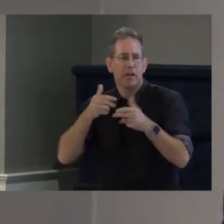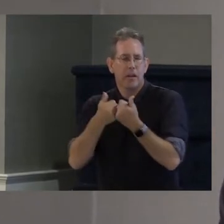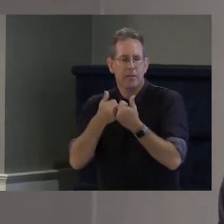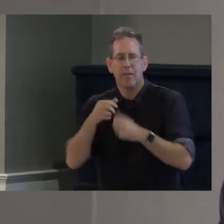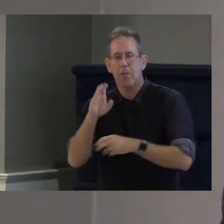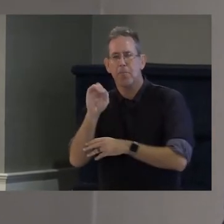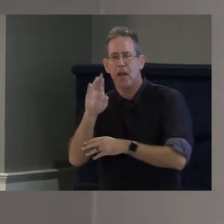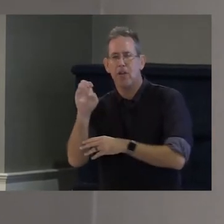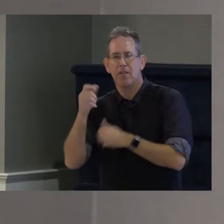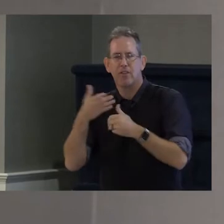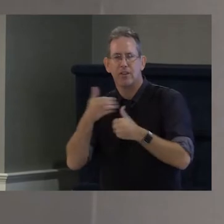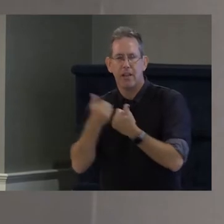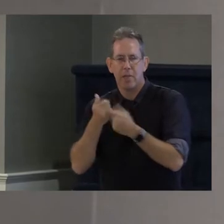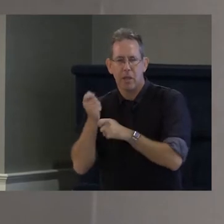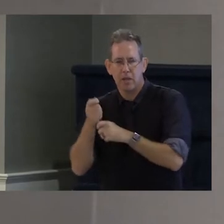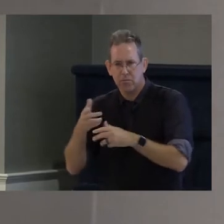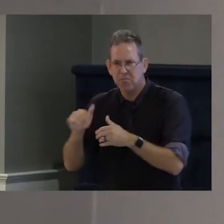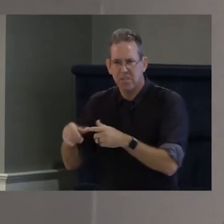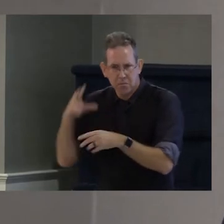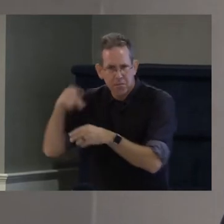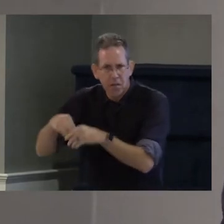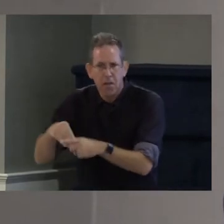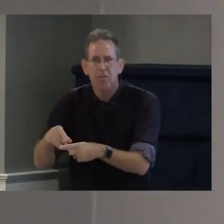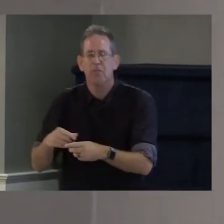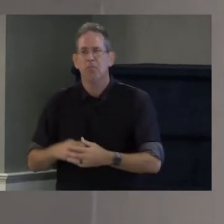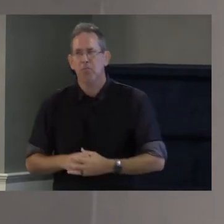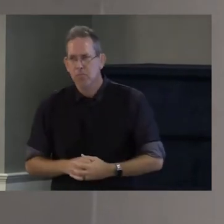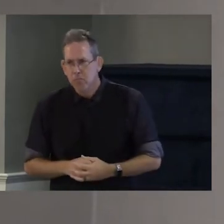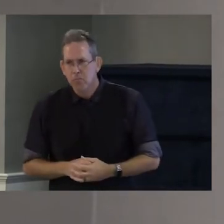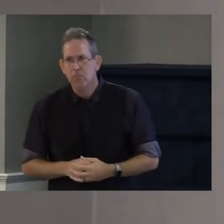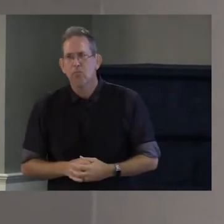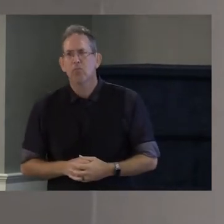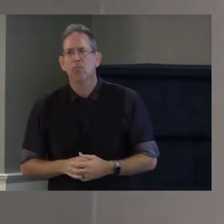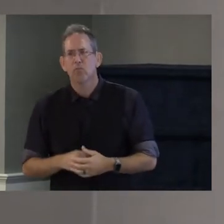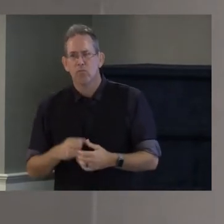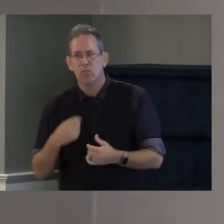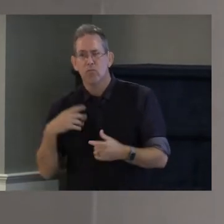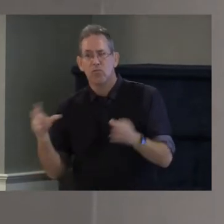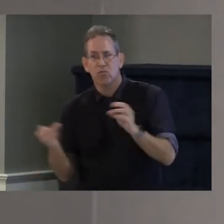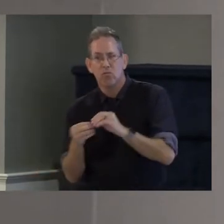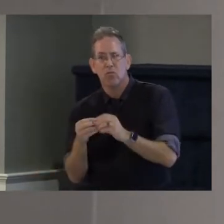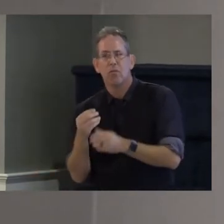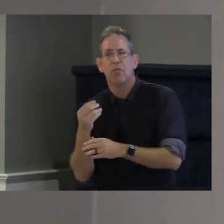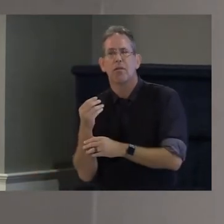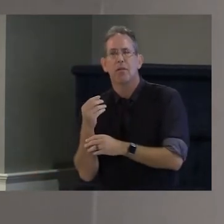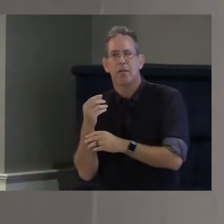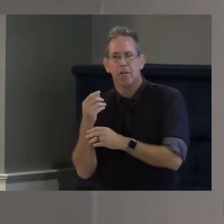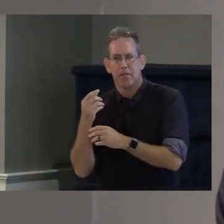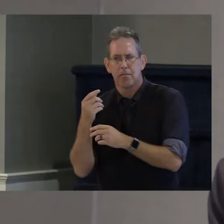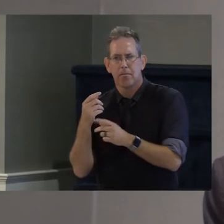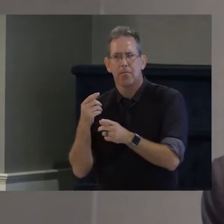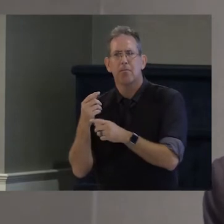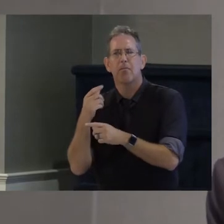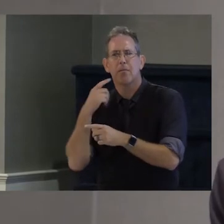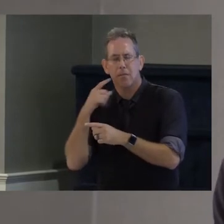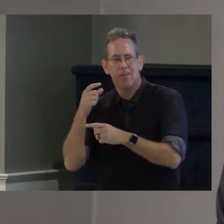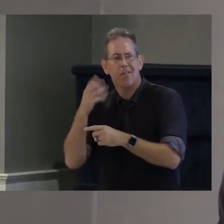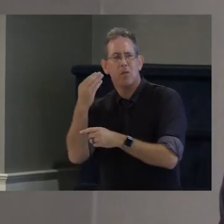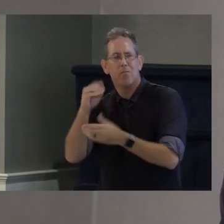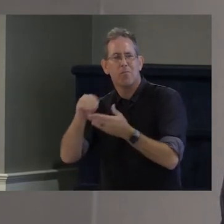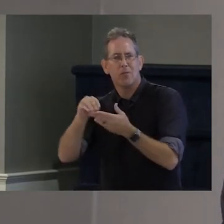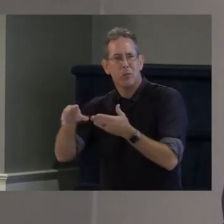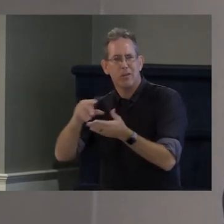Administration from Norwich University, and is a 2014 graduate of the Snelling Center Vermont Leadership